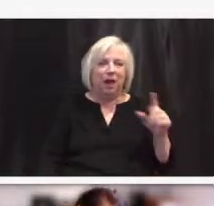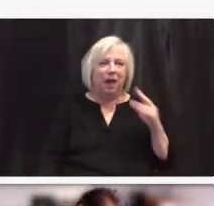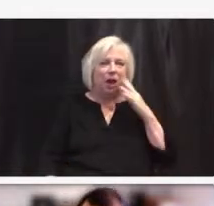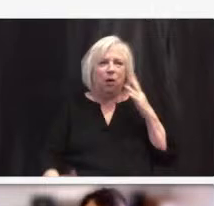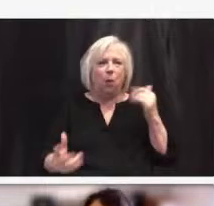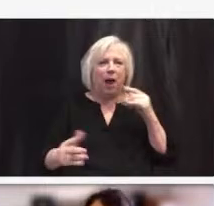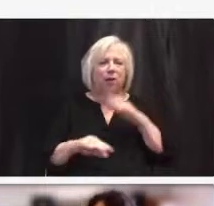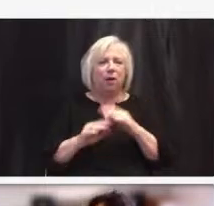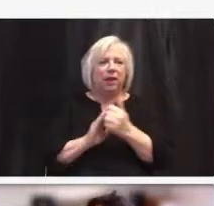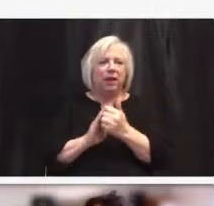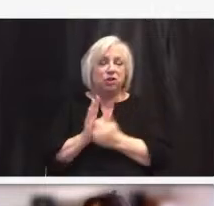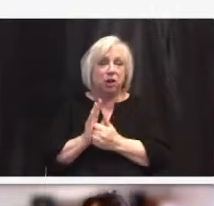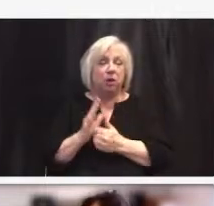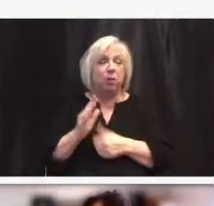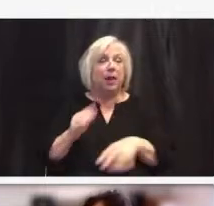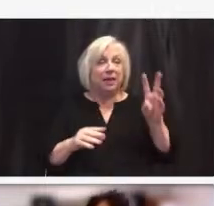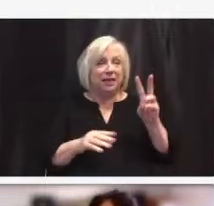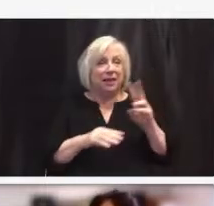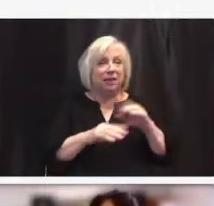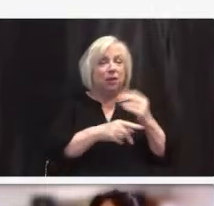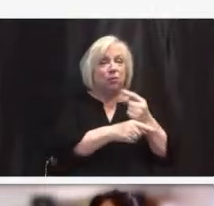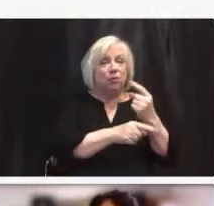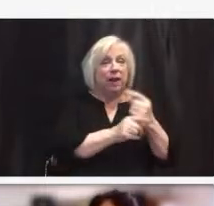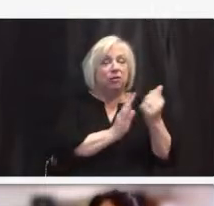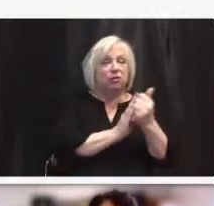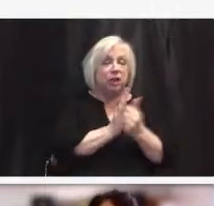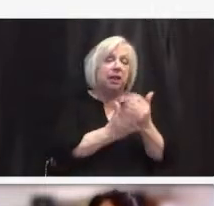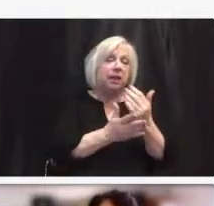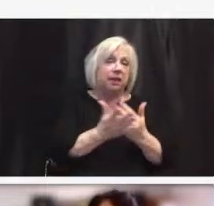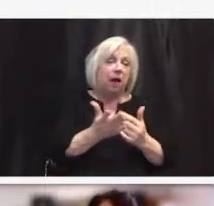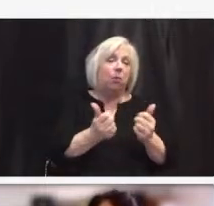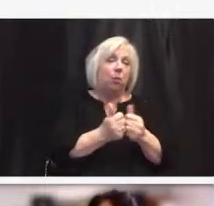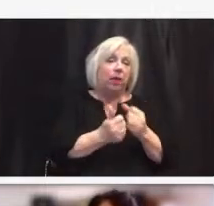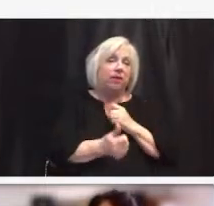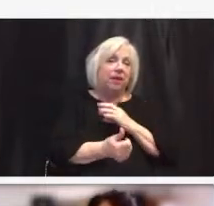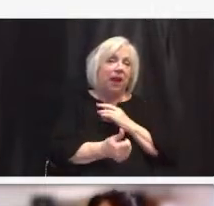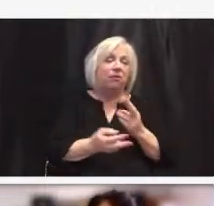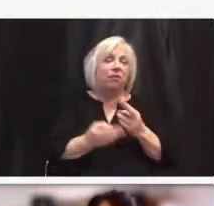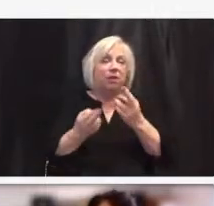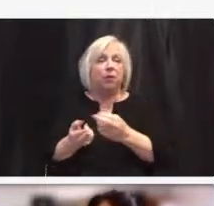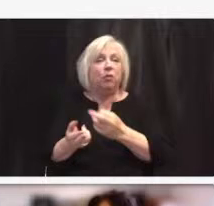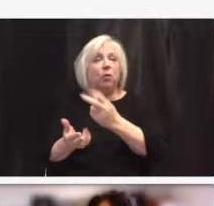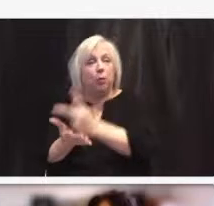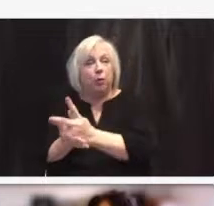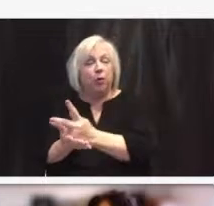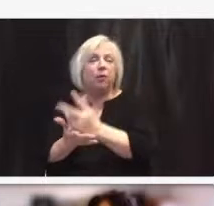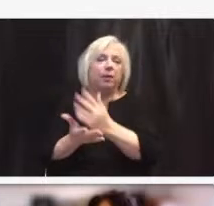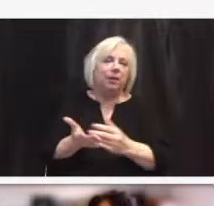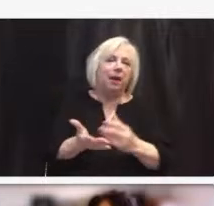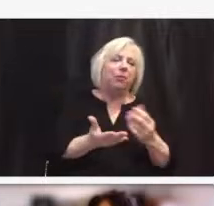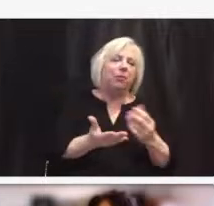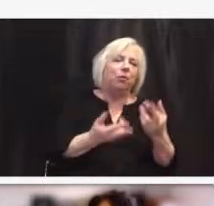6 on the regular agenda, some with staff recommendation to approve, some with staff recommendation to deny.